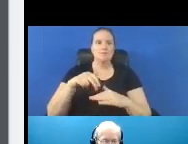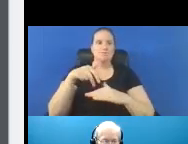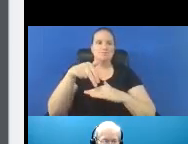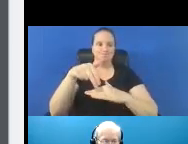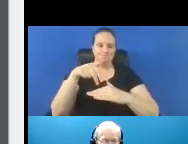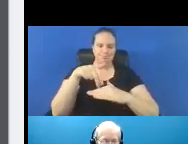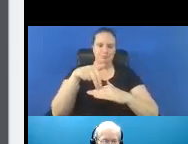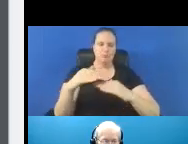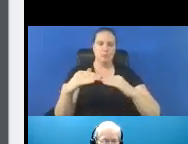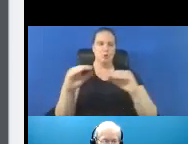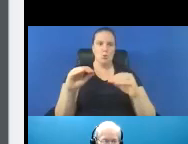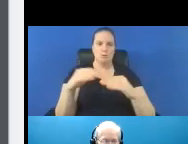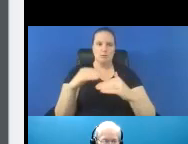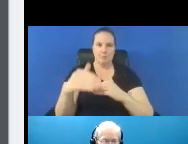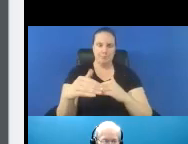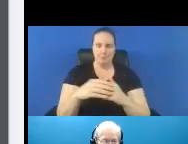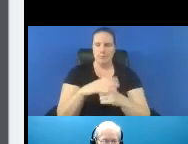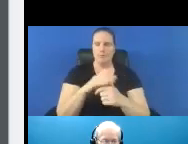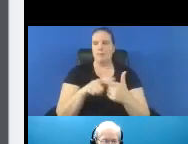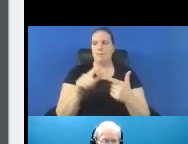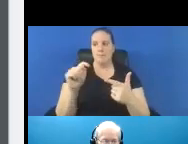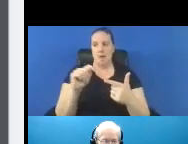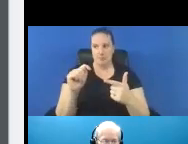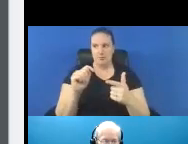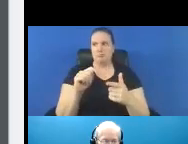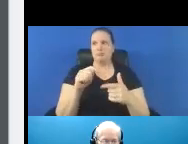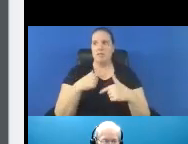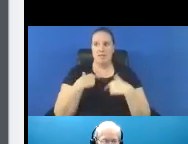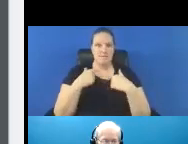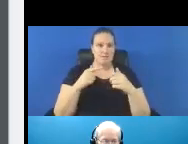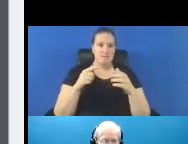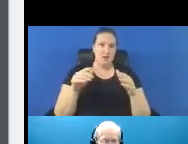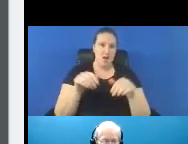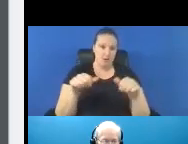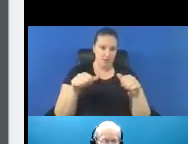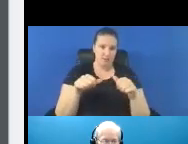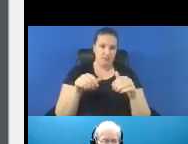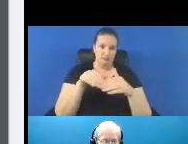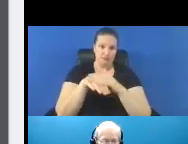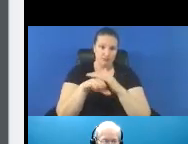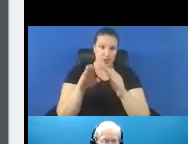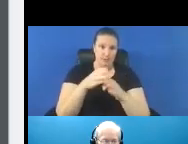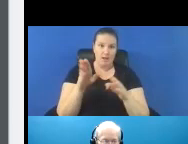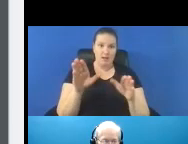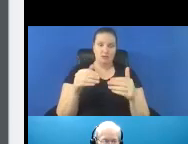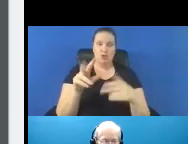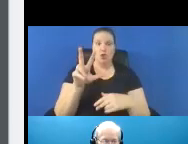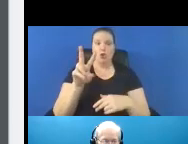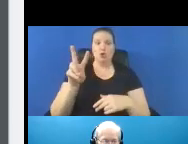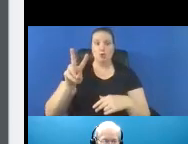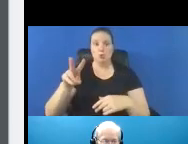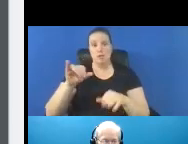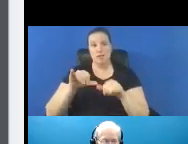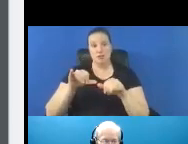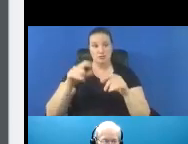a bathroom and small living area accessible to the main entrance, and 32-inch wide internal doors between the entrance, the bathroom,